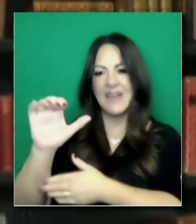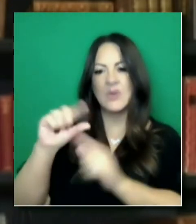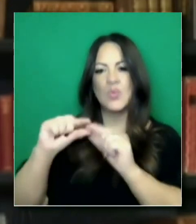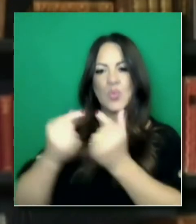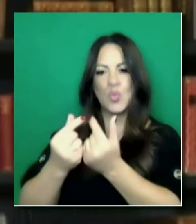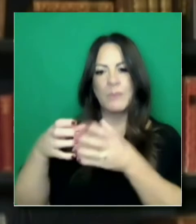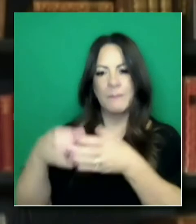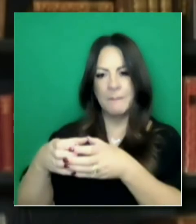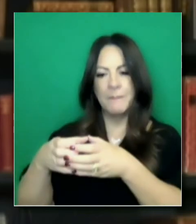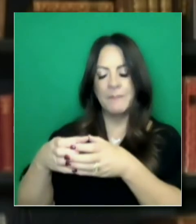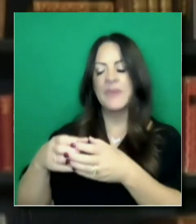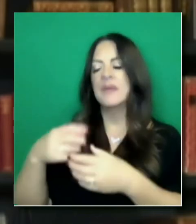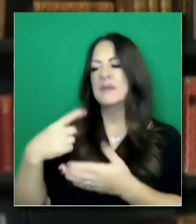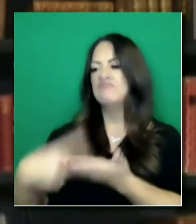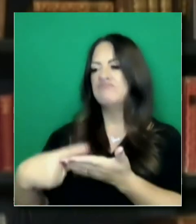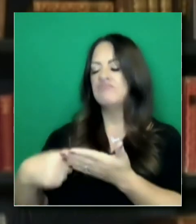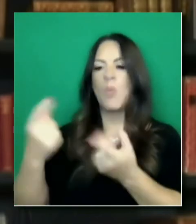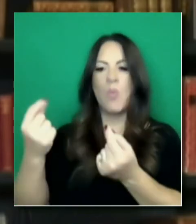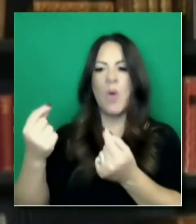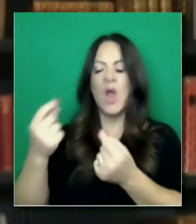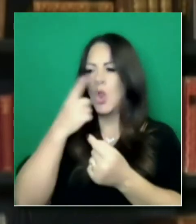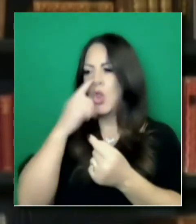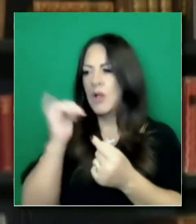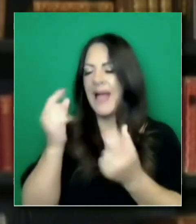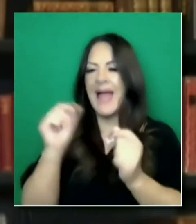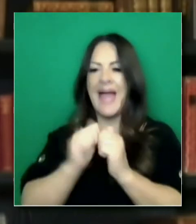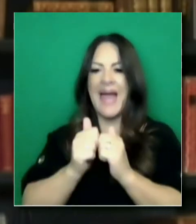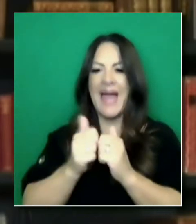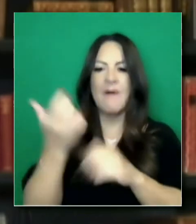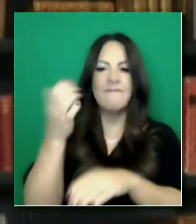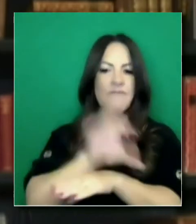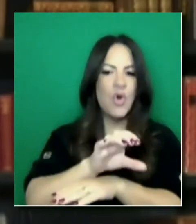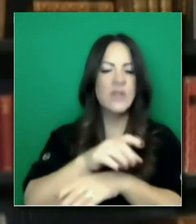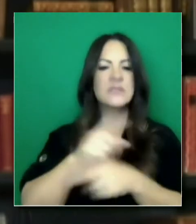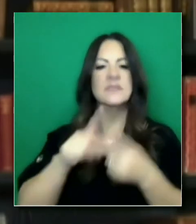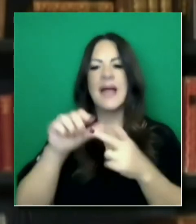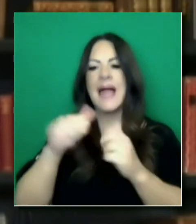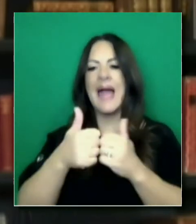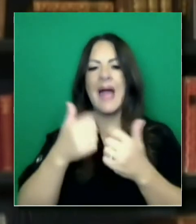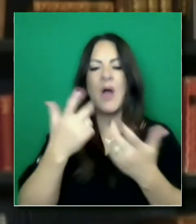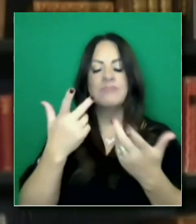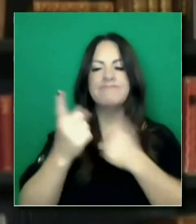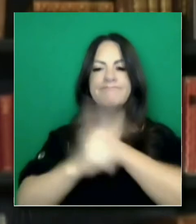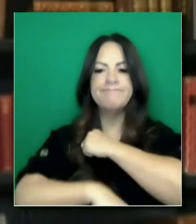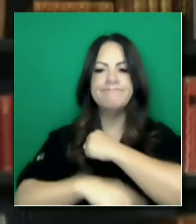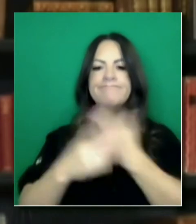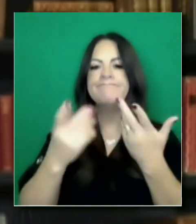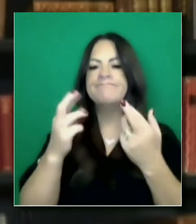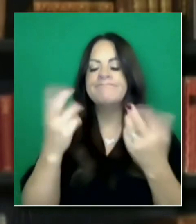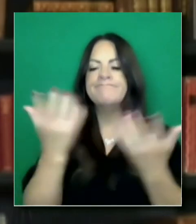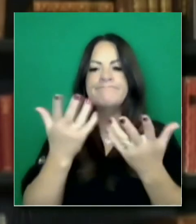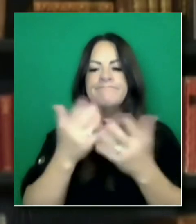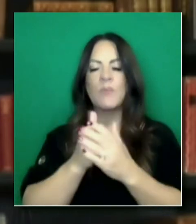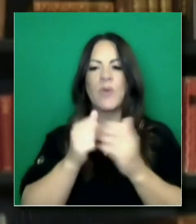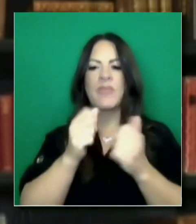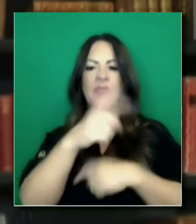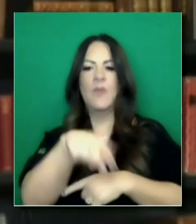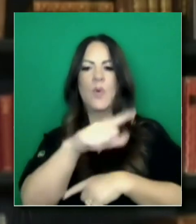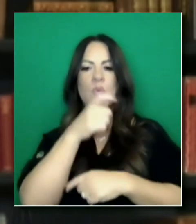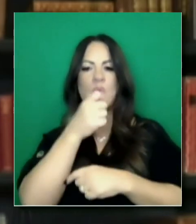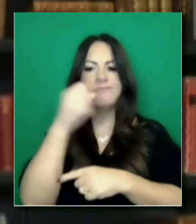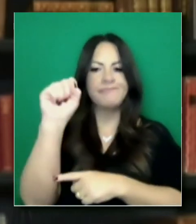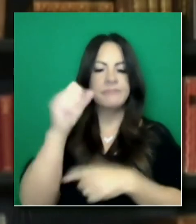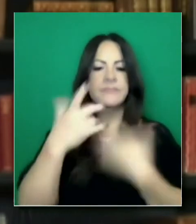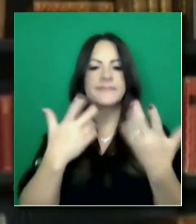with CSAC on what that enforcement looks like, what the notification looks like, and so we're looked to